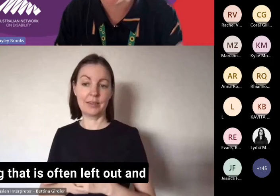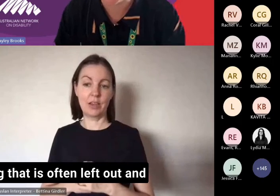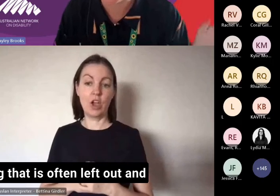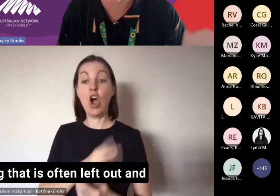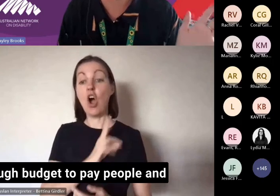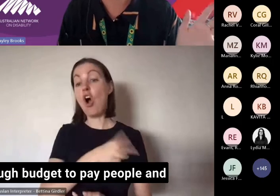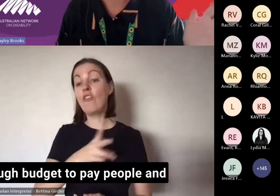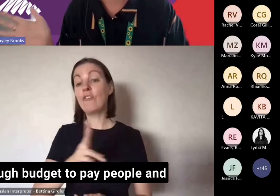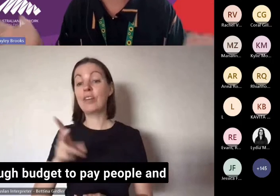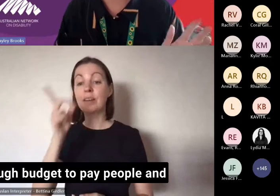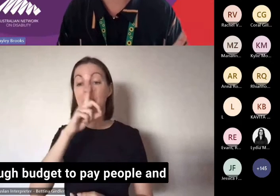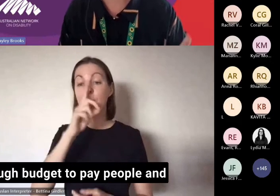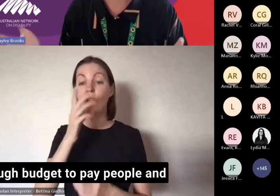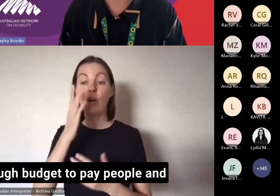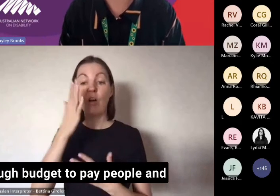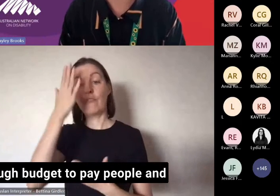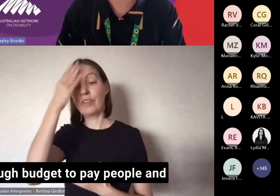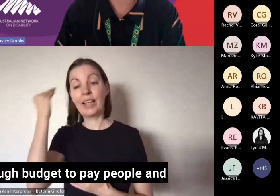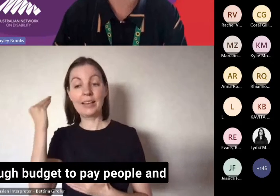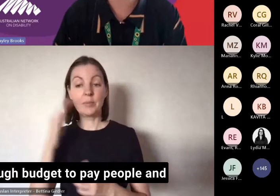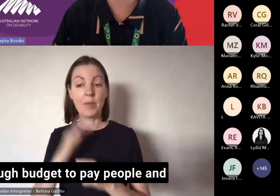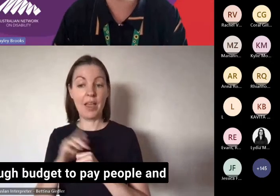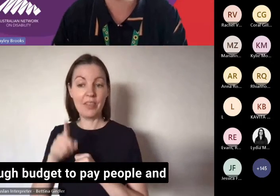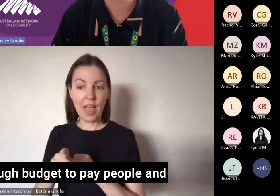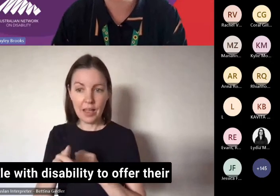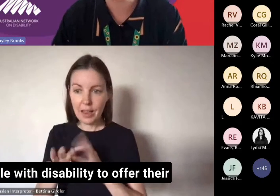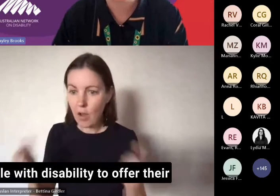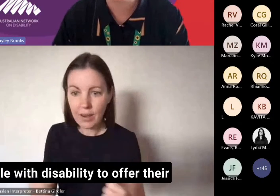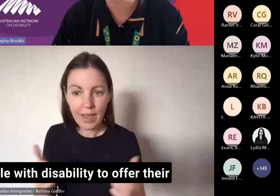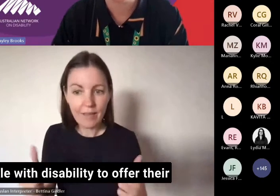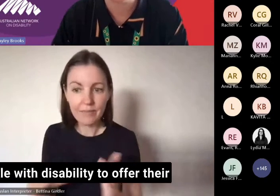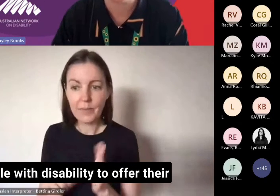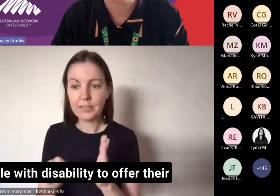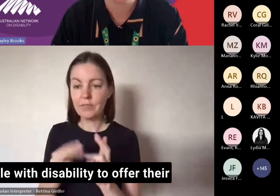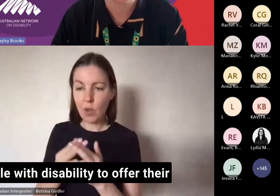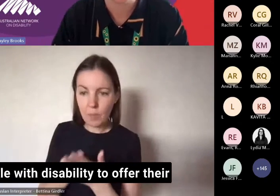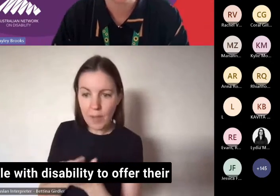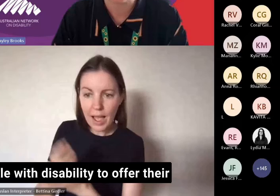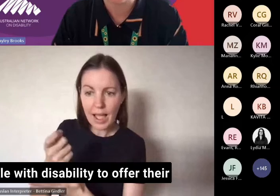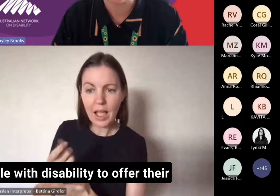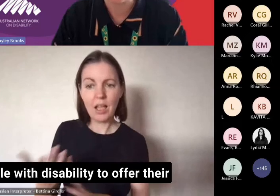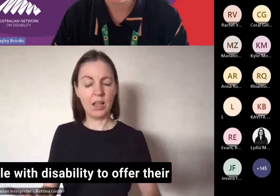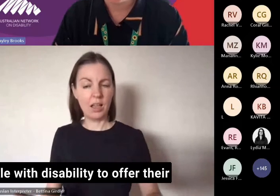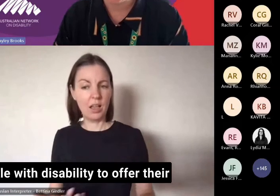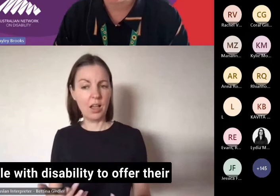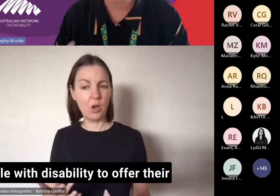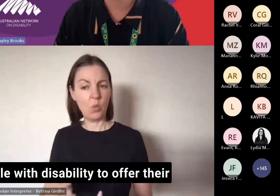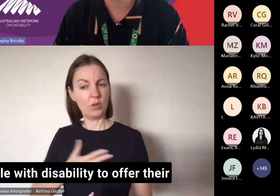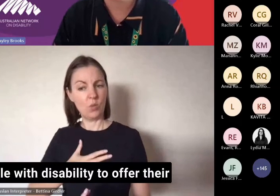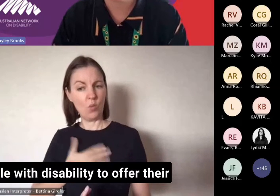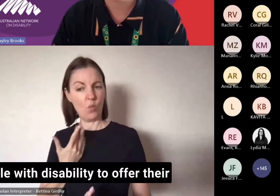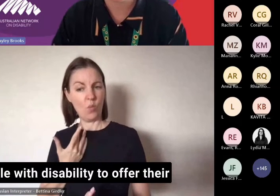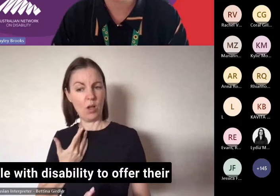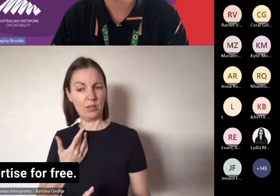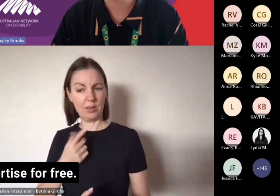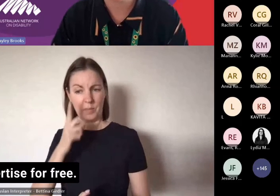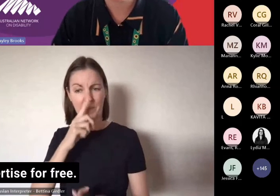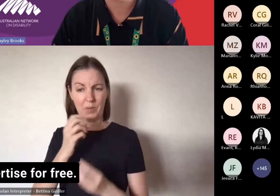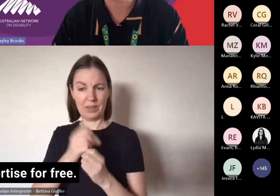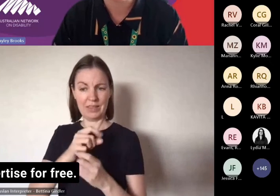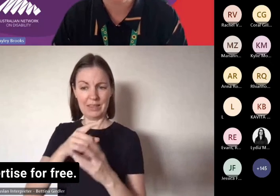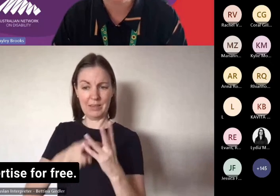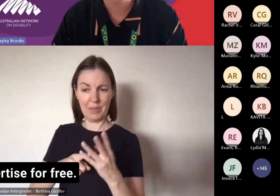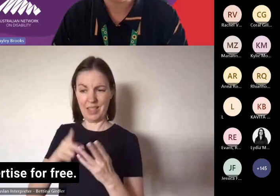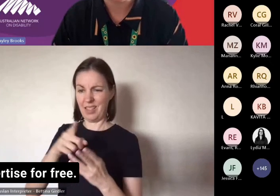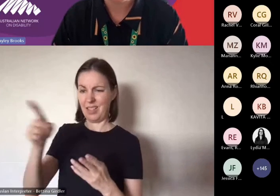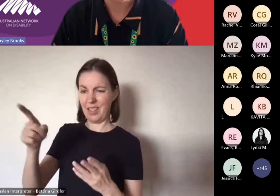left out, and then there's not enough budget to pay people, and we can't expect people with disability to offer their